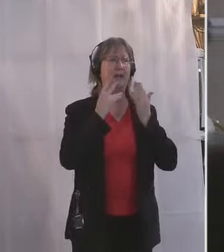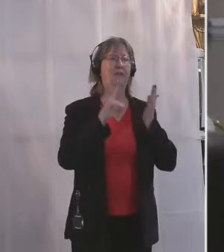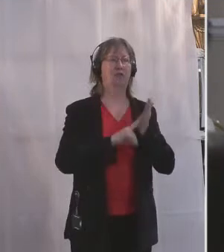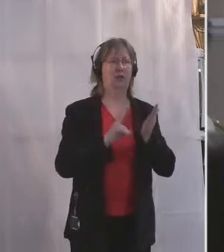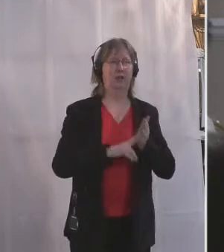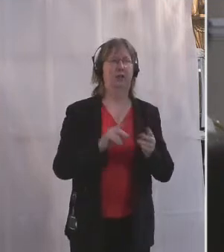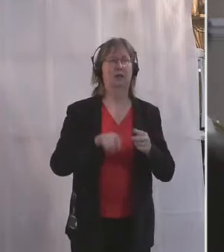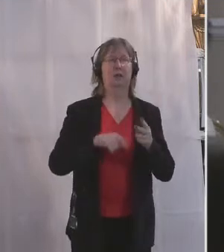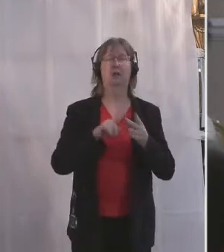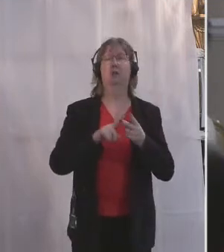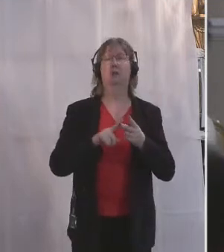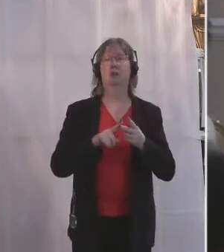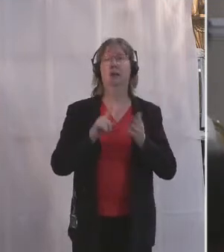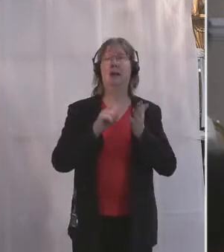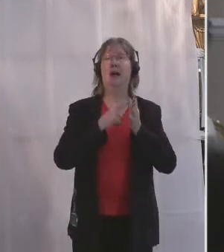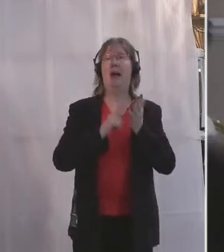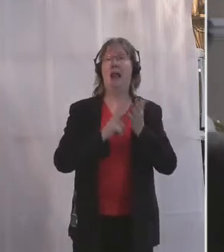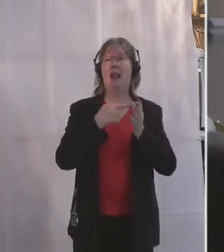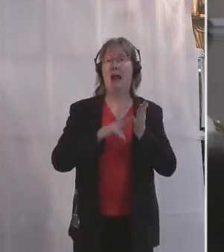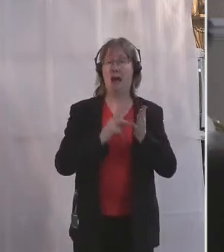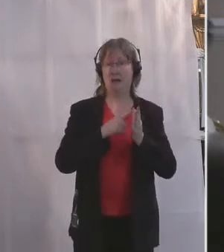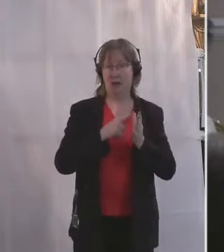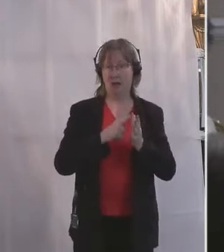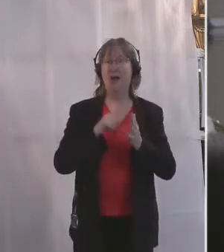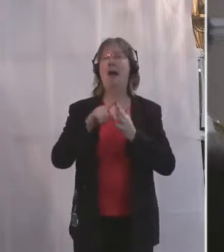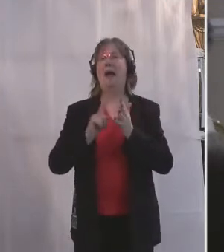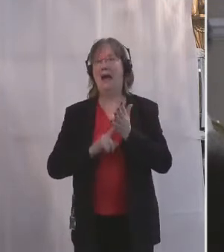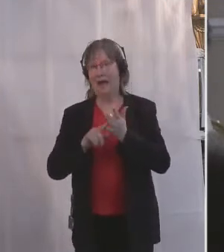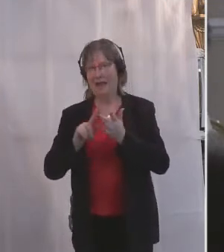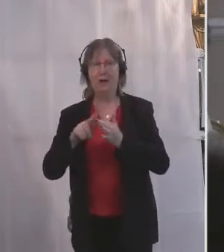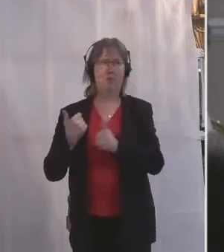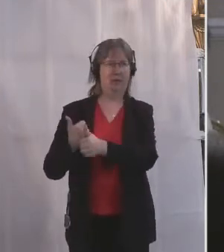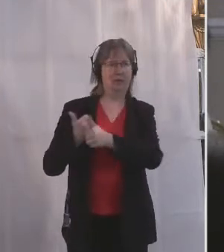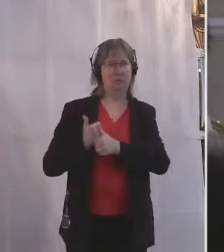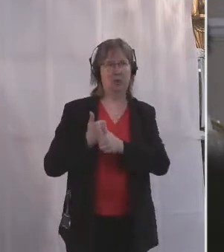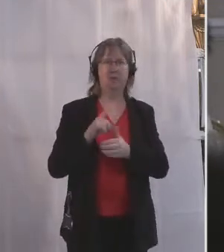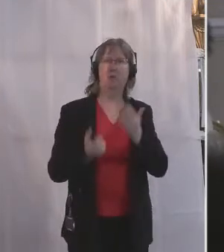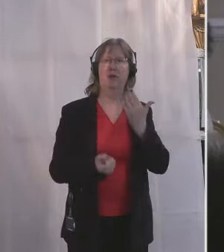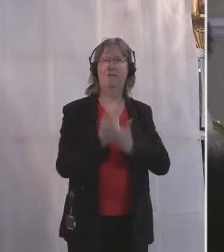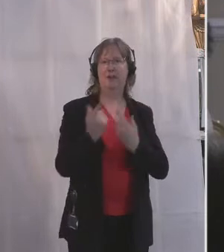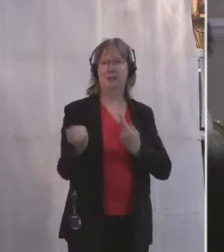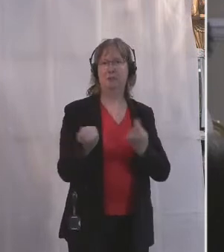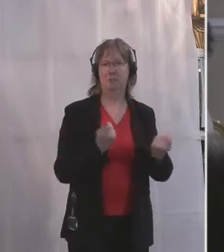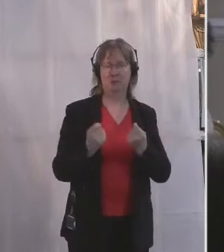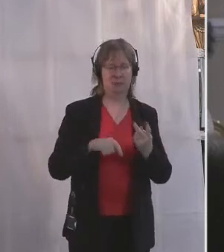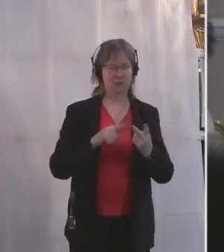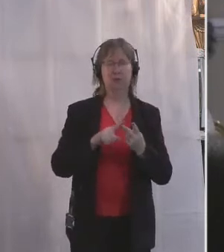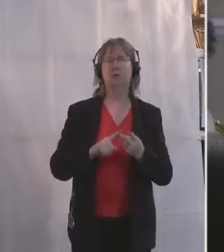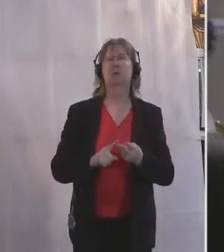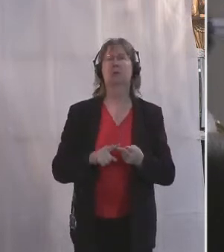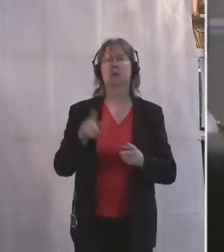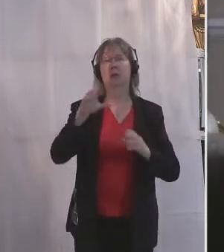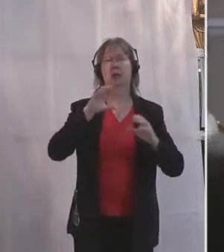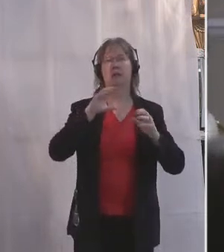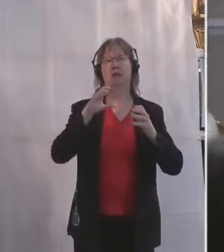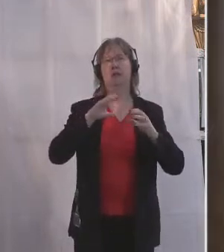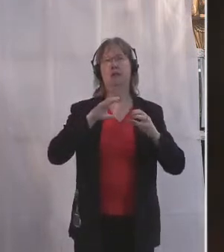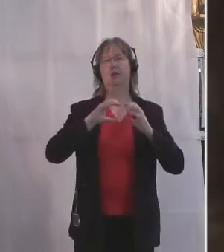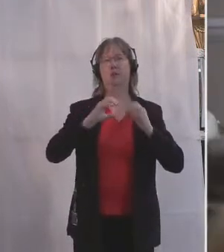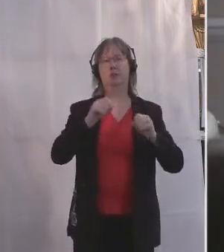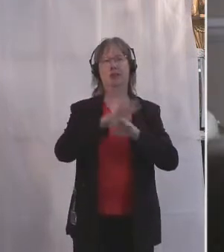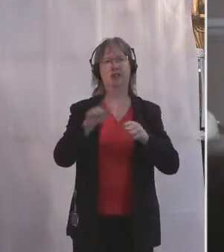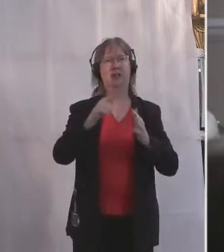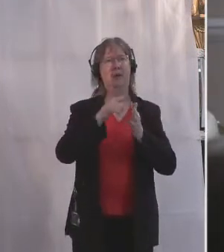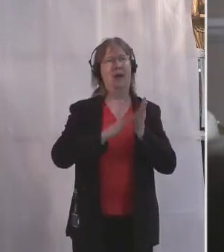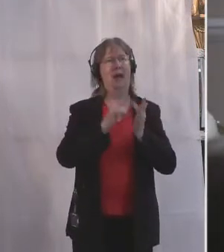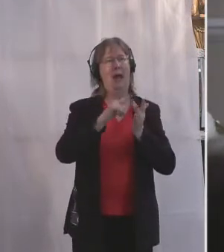We have the event reps, Alana and Ellie, who have been supporting today. The fantastic comms team, Emily Lamb,